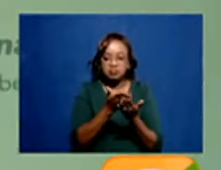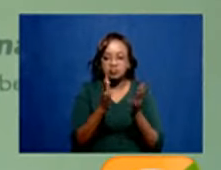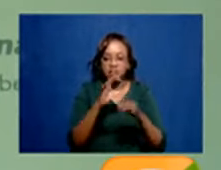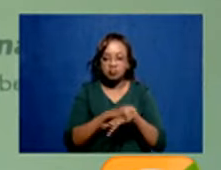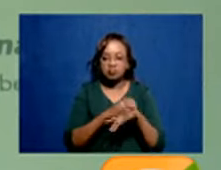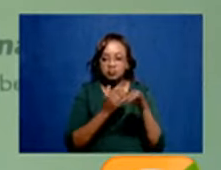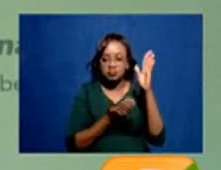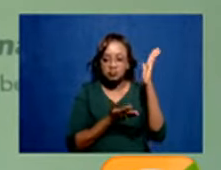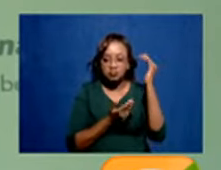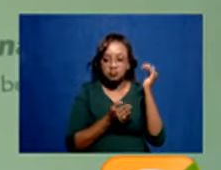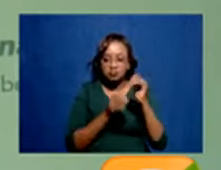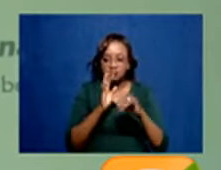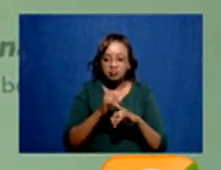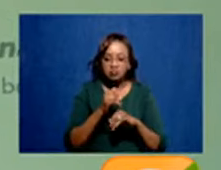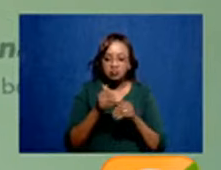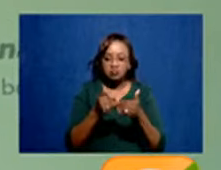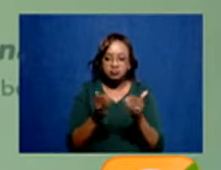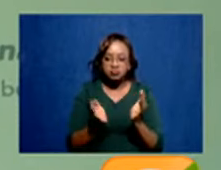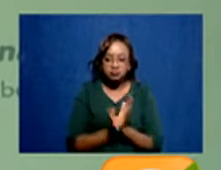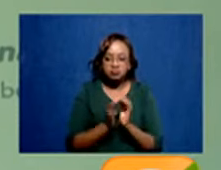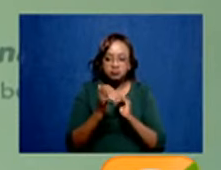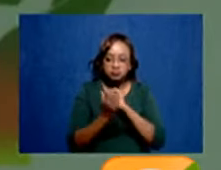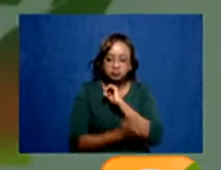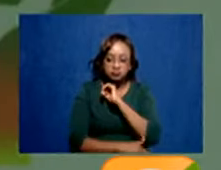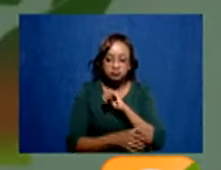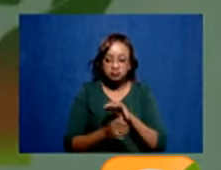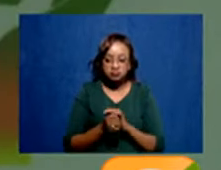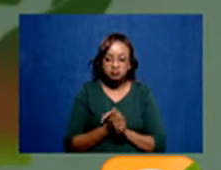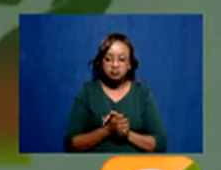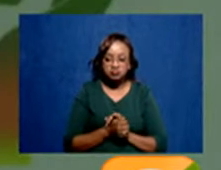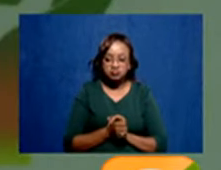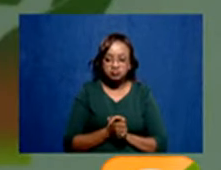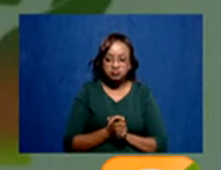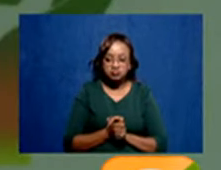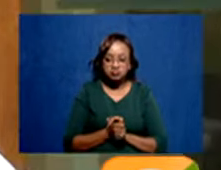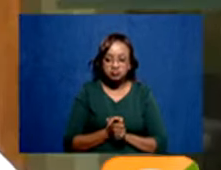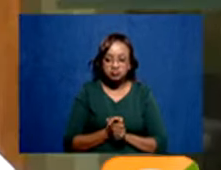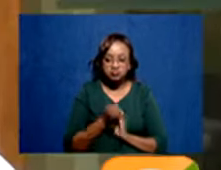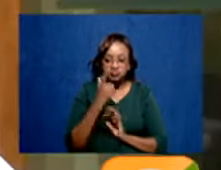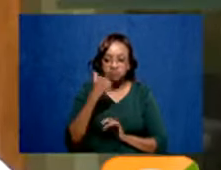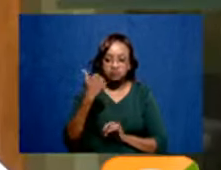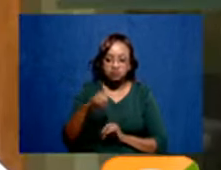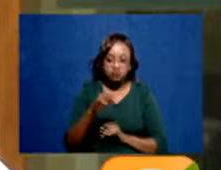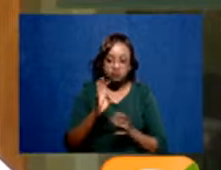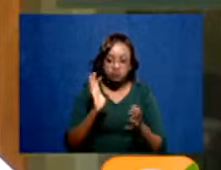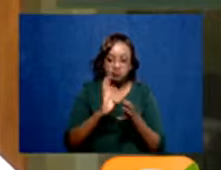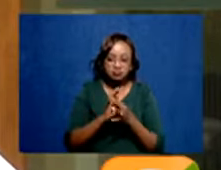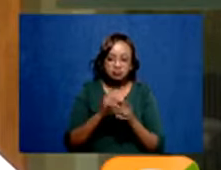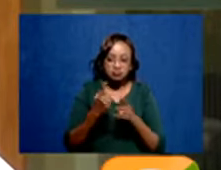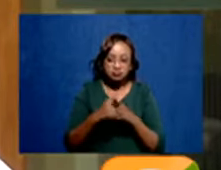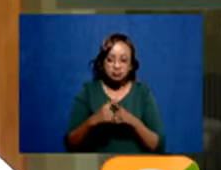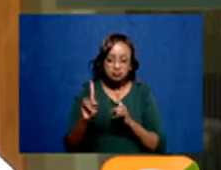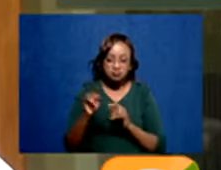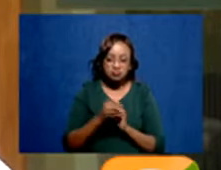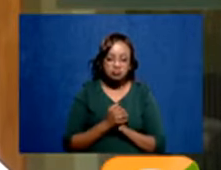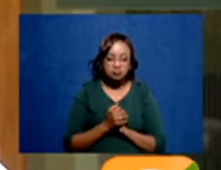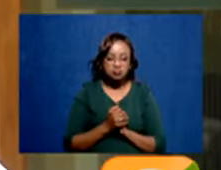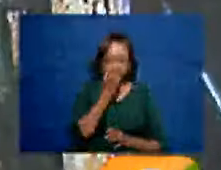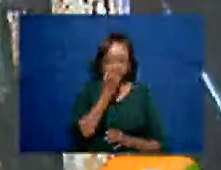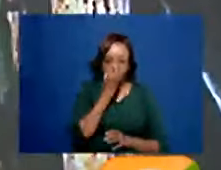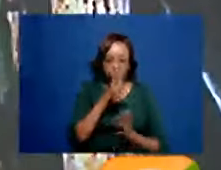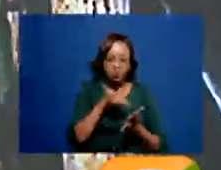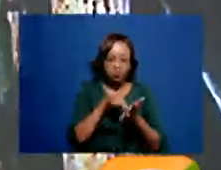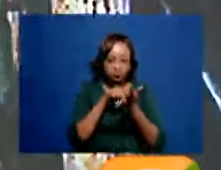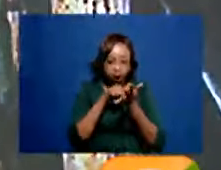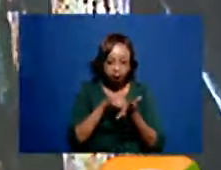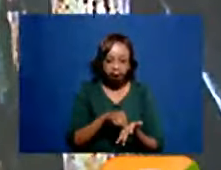students from less privileged families that are yet to join Form 1. The regions will have a better and bigger share.